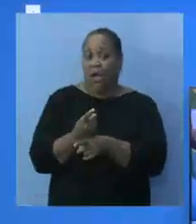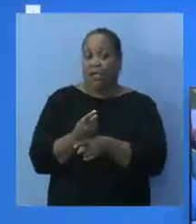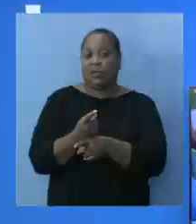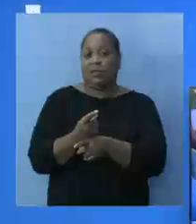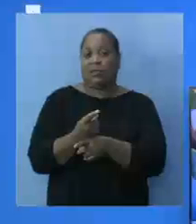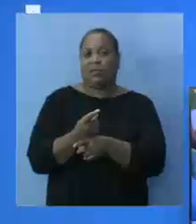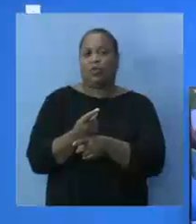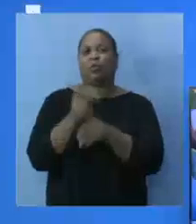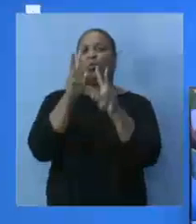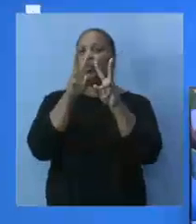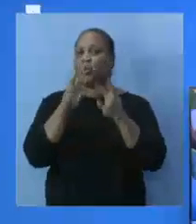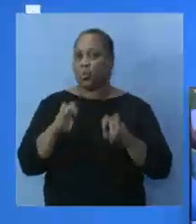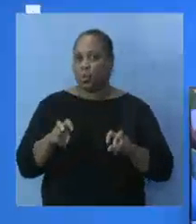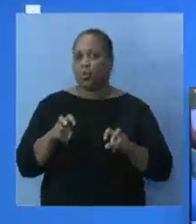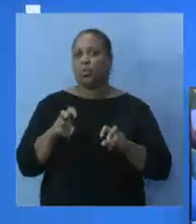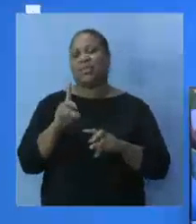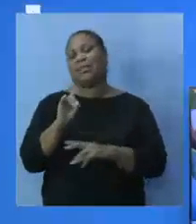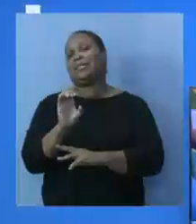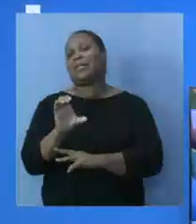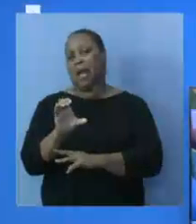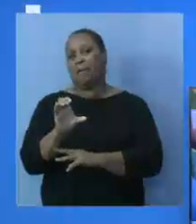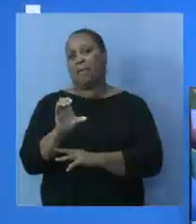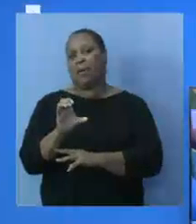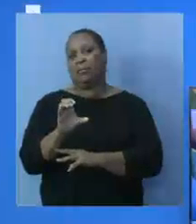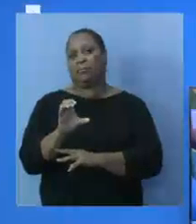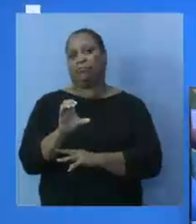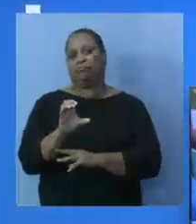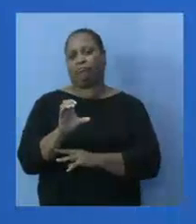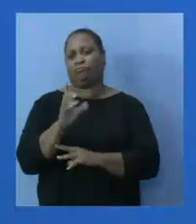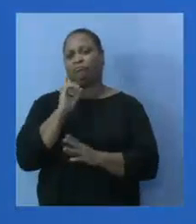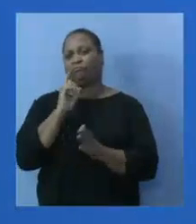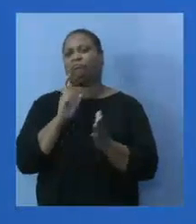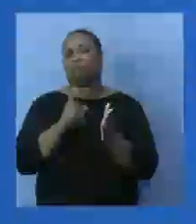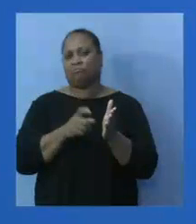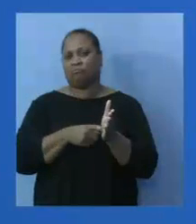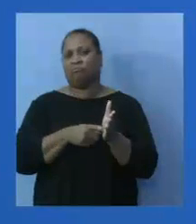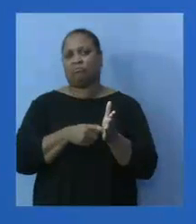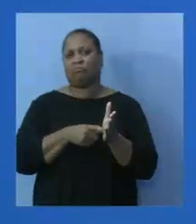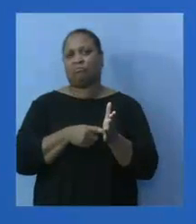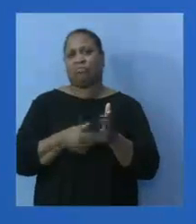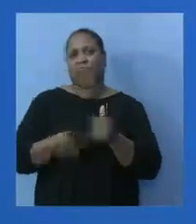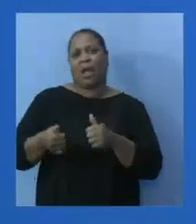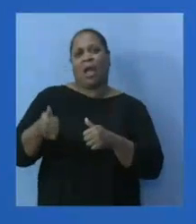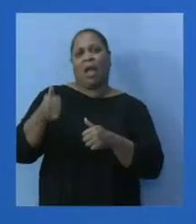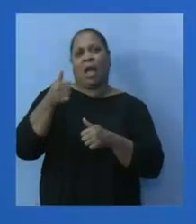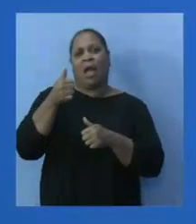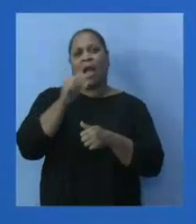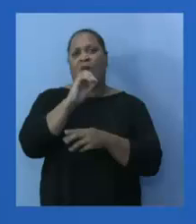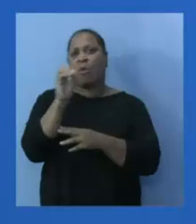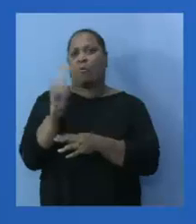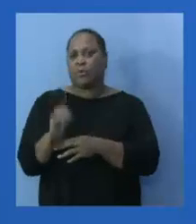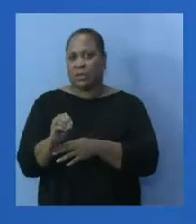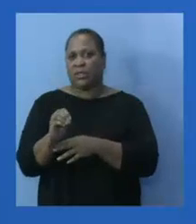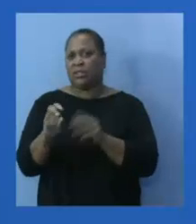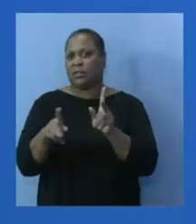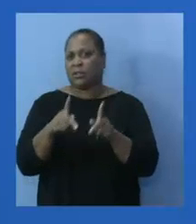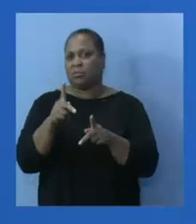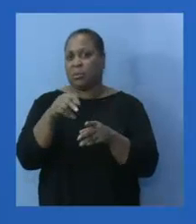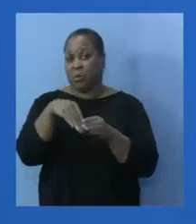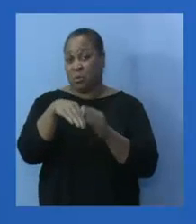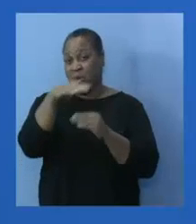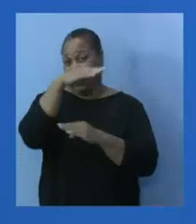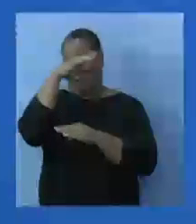the survey, the omnibus survey in December, we noticed that there was a higher percentage of persons within the